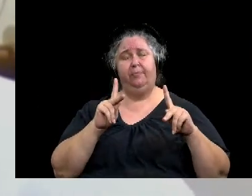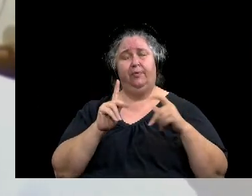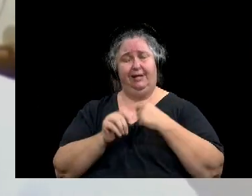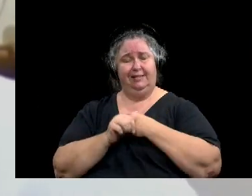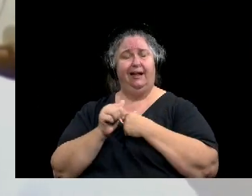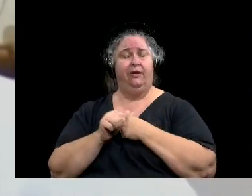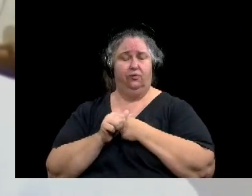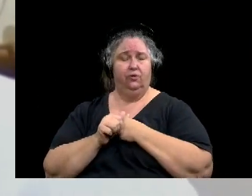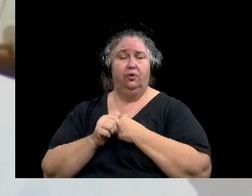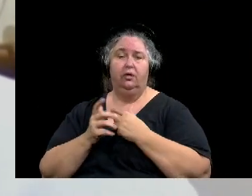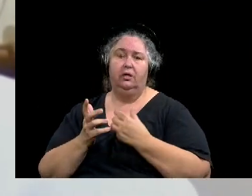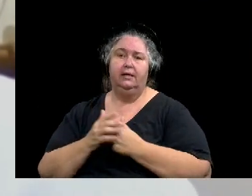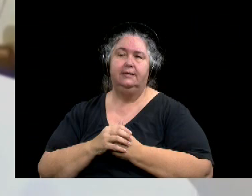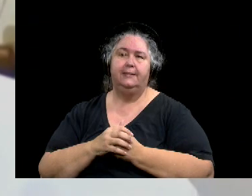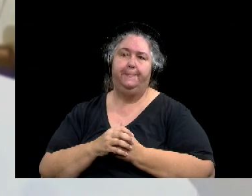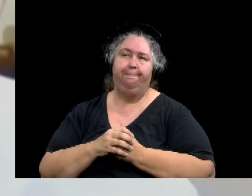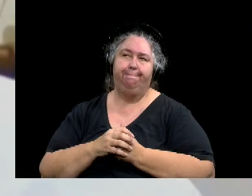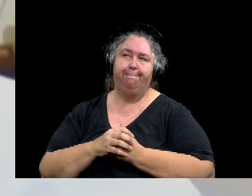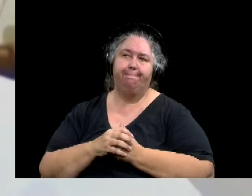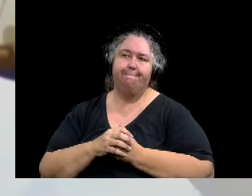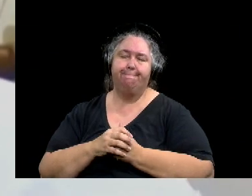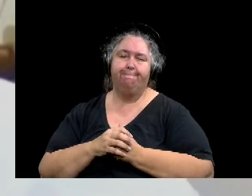community. So